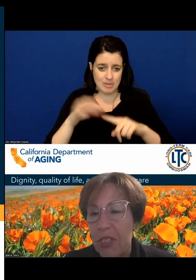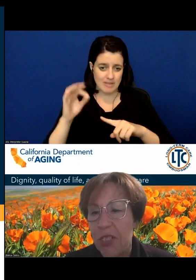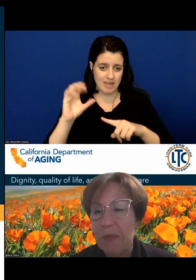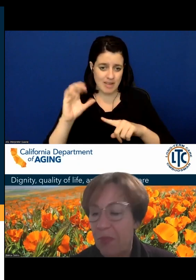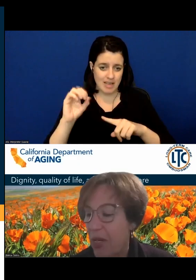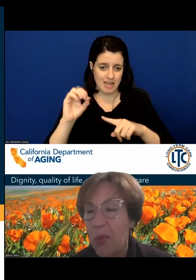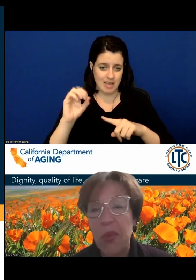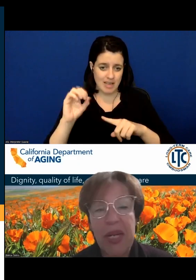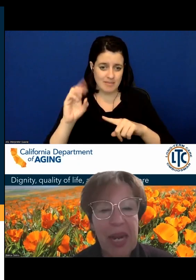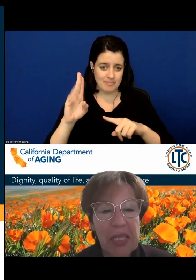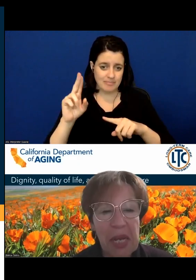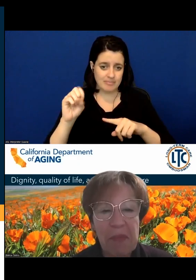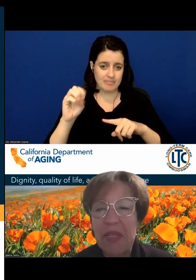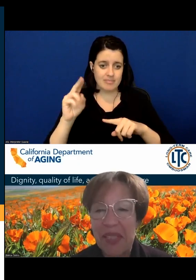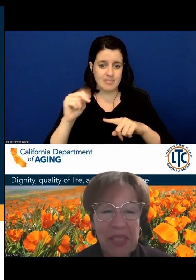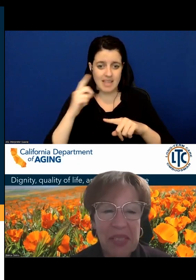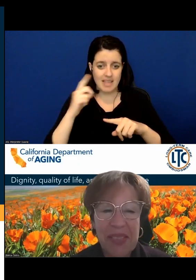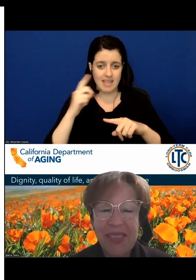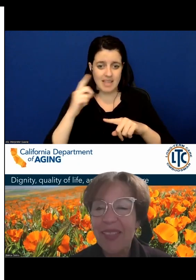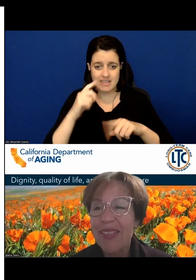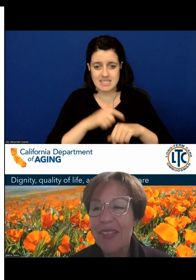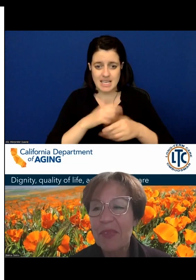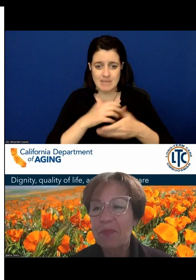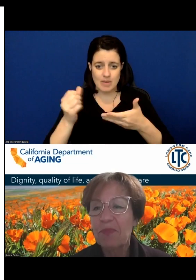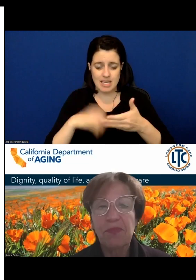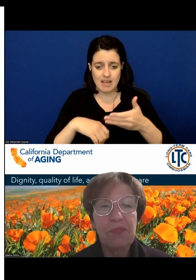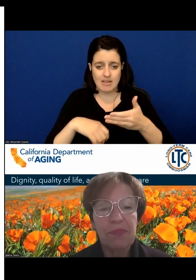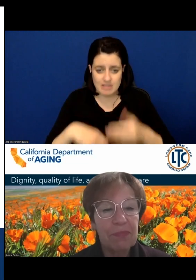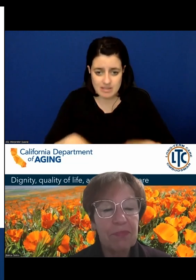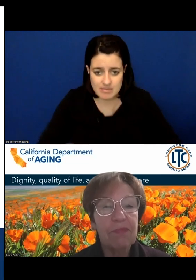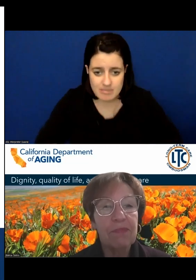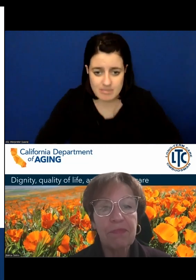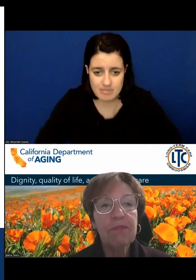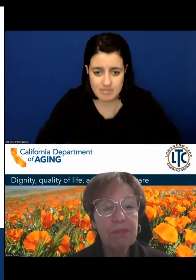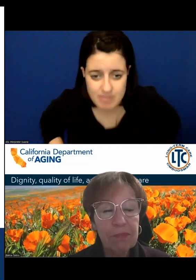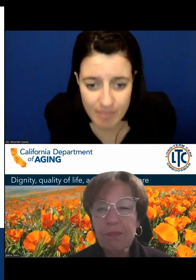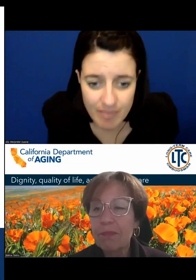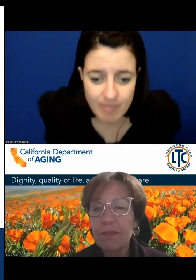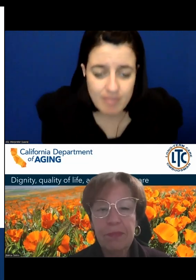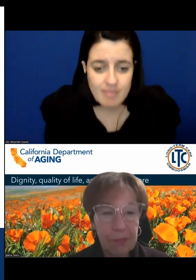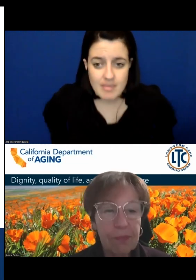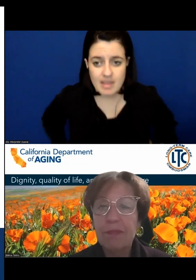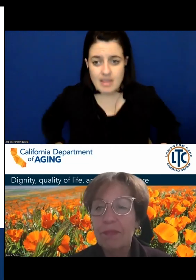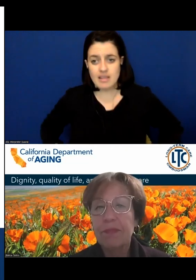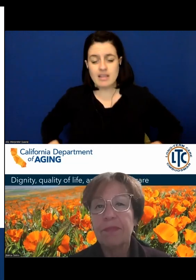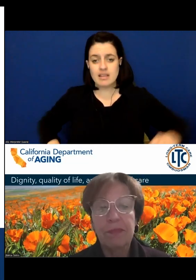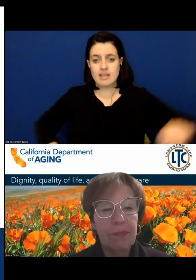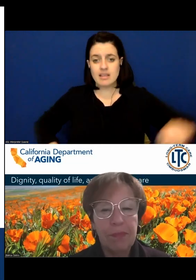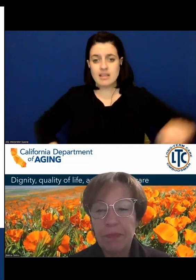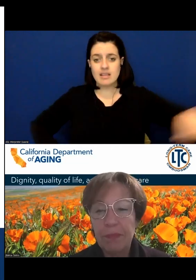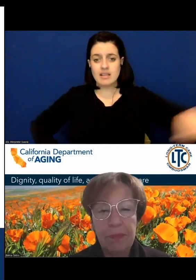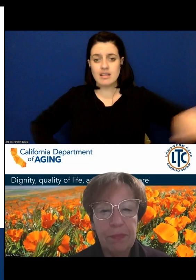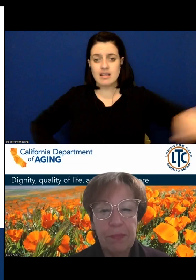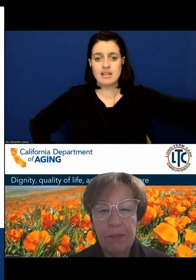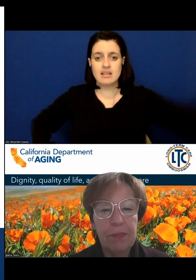any questions. I know we're running out of time. Thank you, Blanca. Looks like we have a question from Tony in the chat. I wonder if